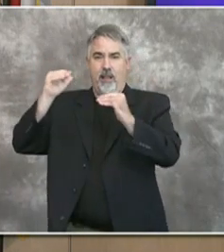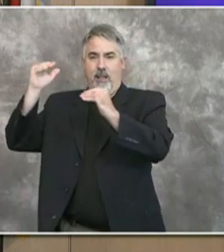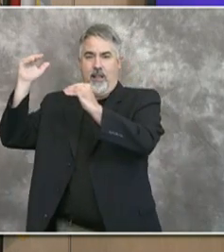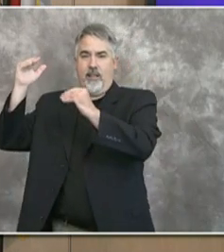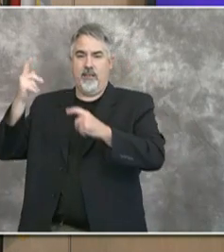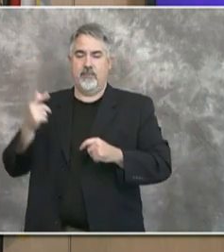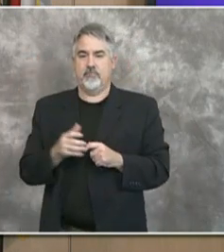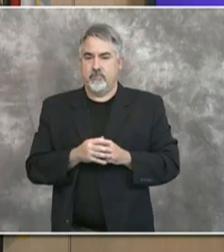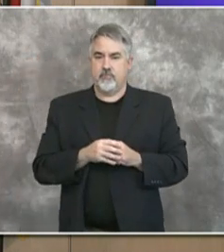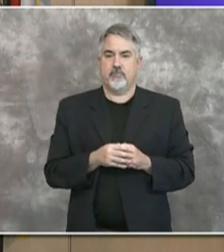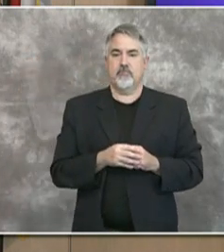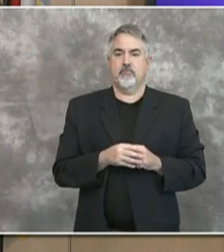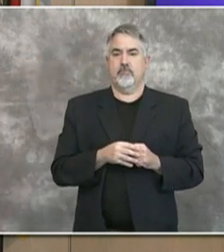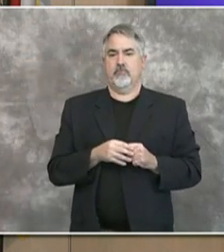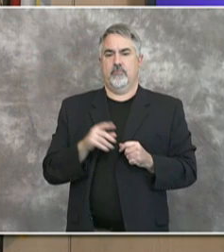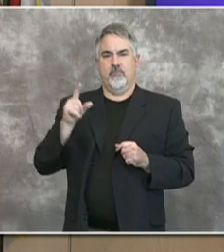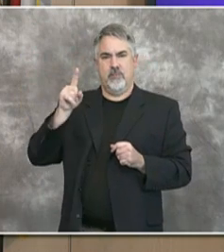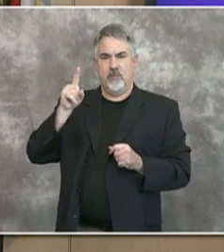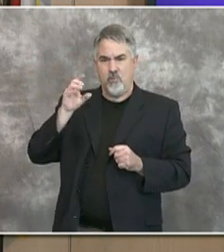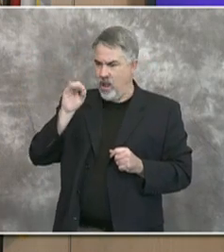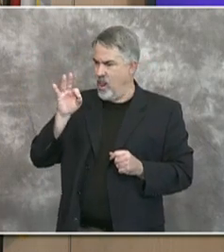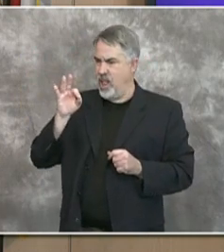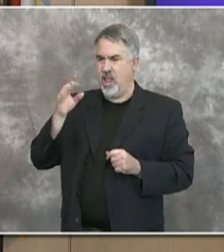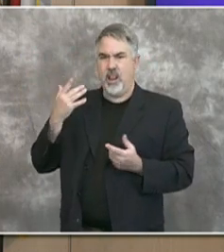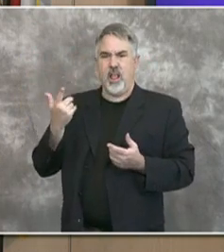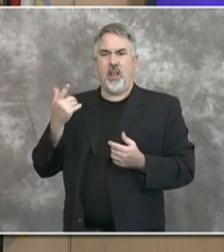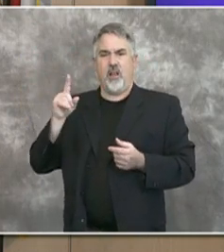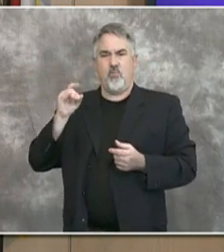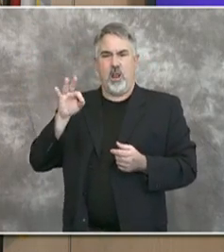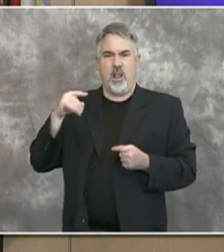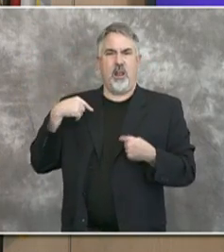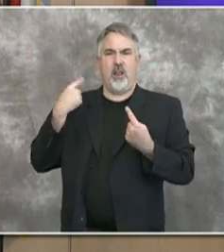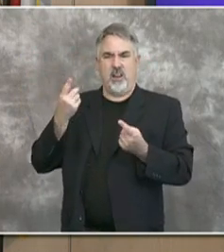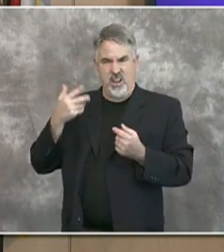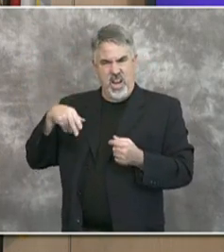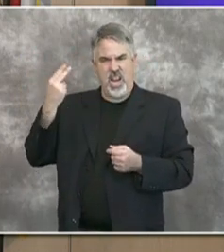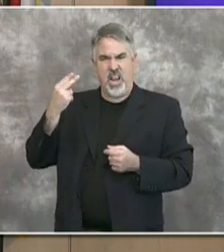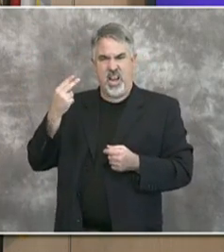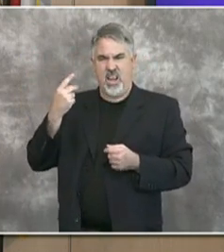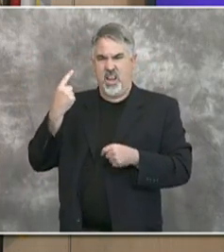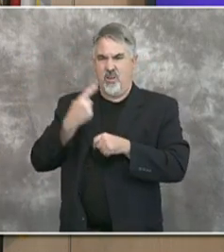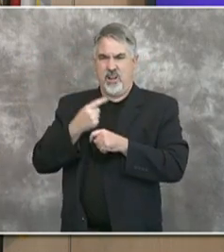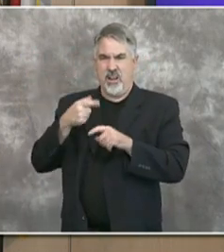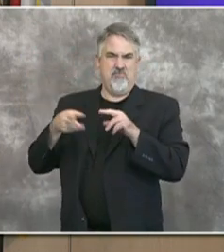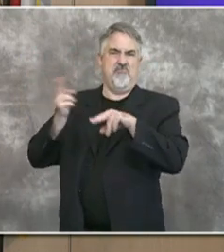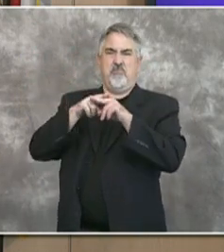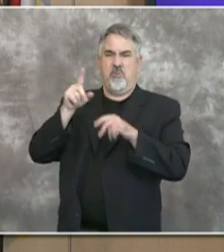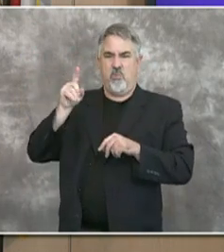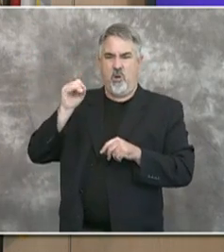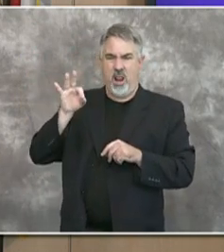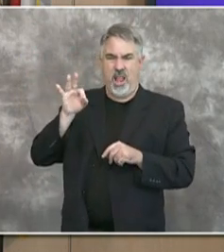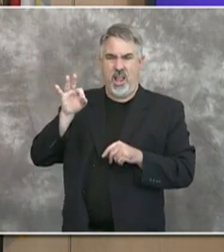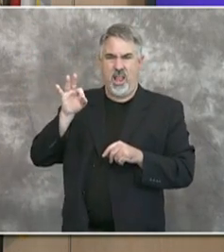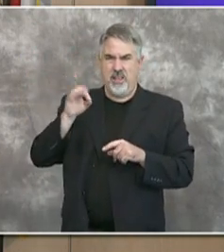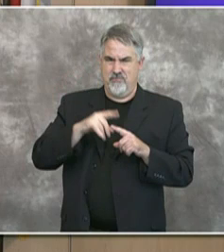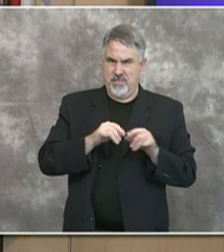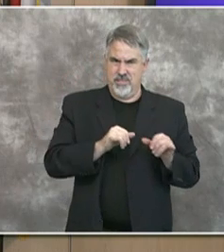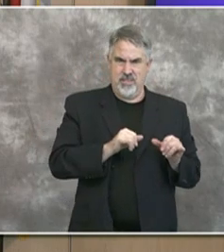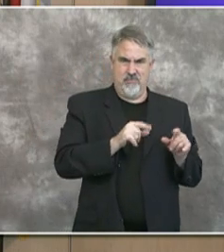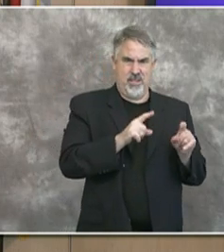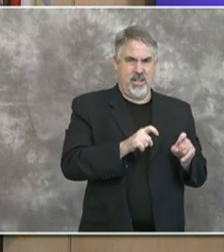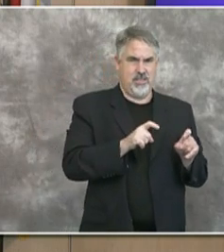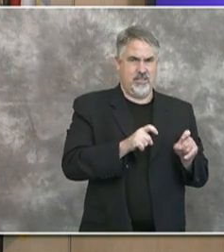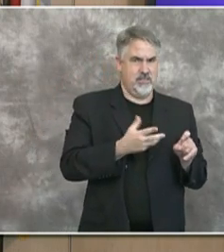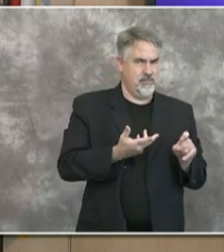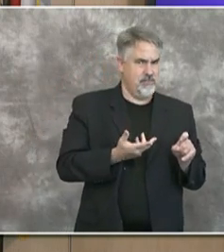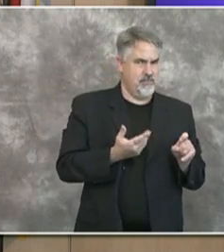and that was concerning because that was a jump in positive cases on essentially the same amount of testing. Yesterday, we shared with you the single